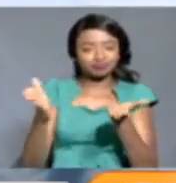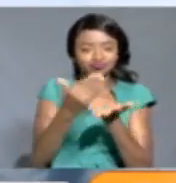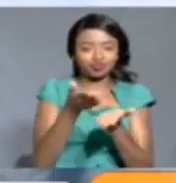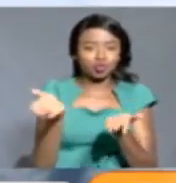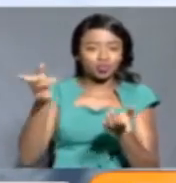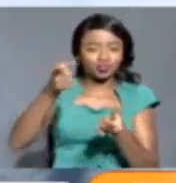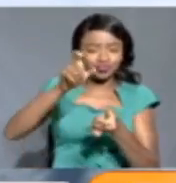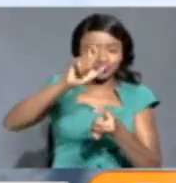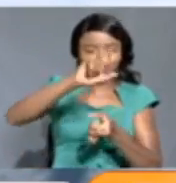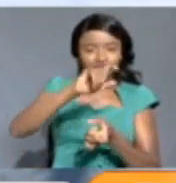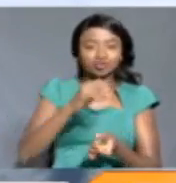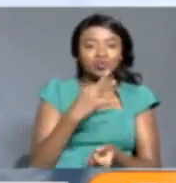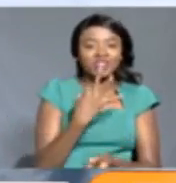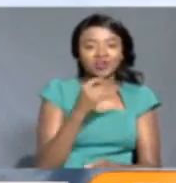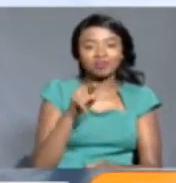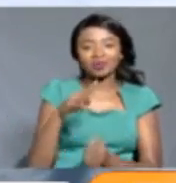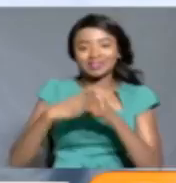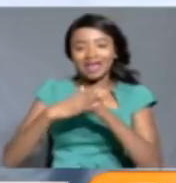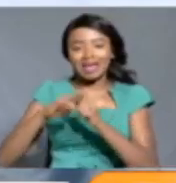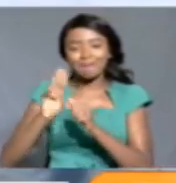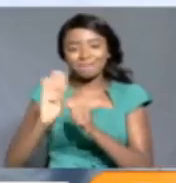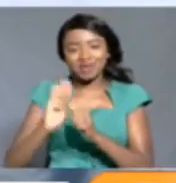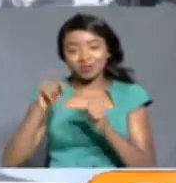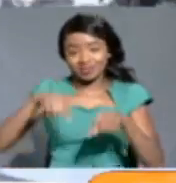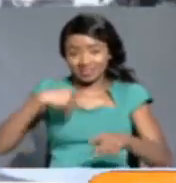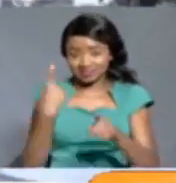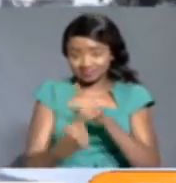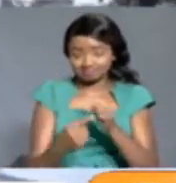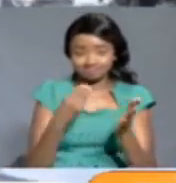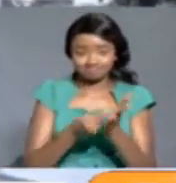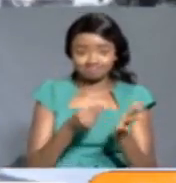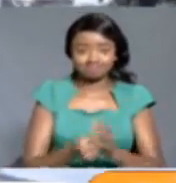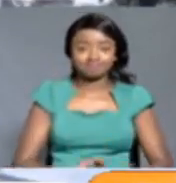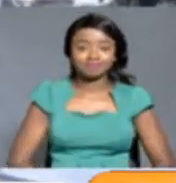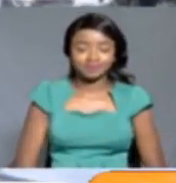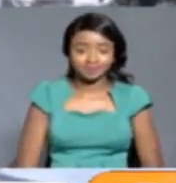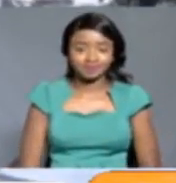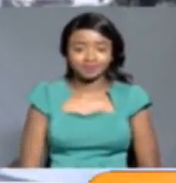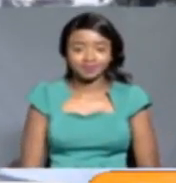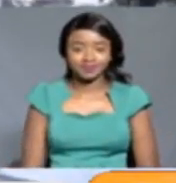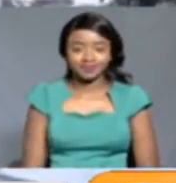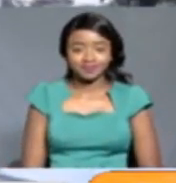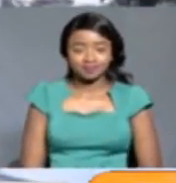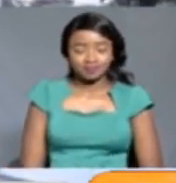over 3.9 billion shillings this financial year. Francis Mtalaki, Citizen TV.